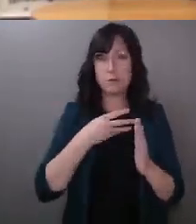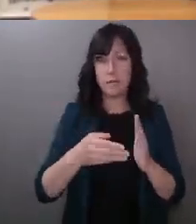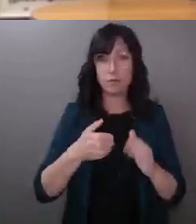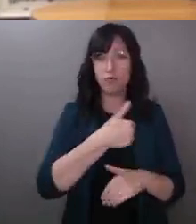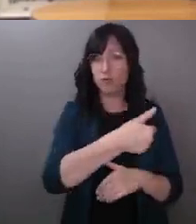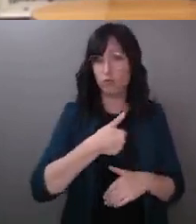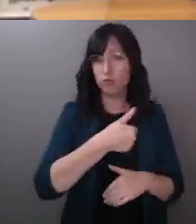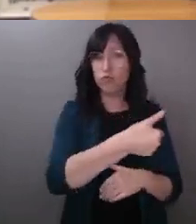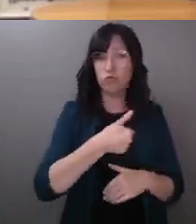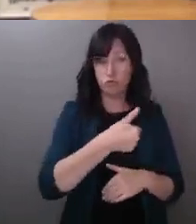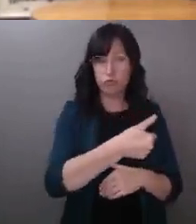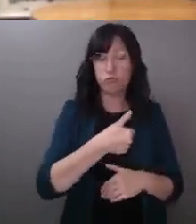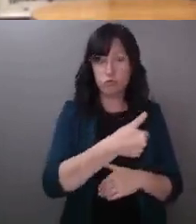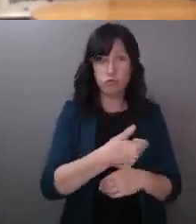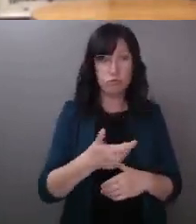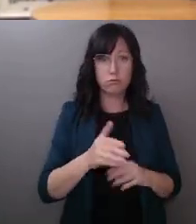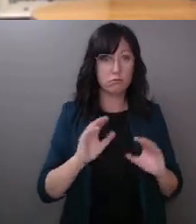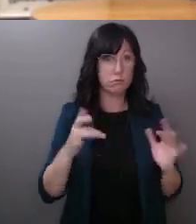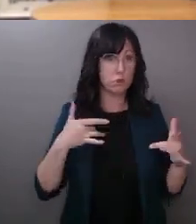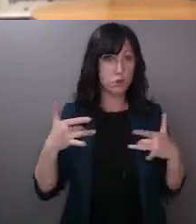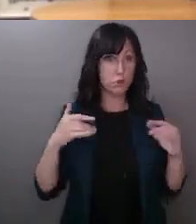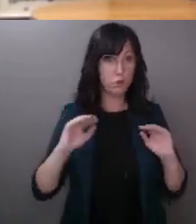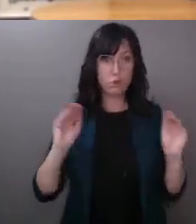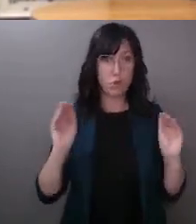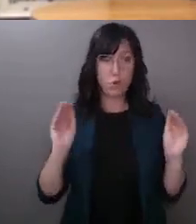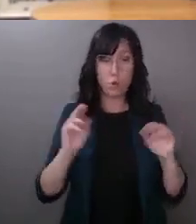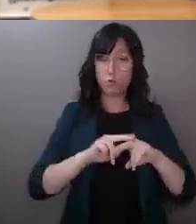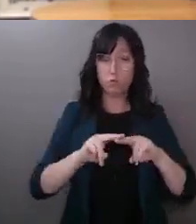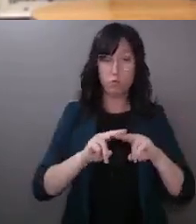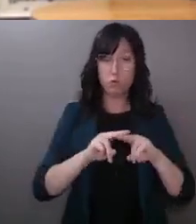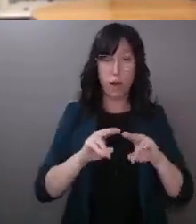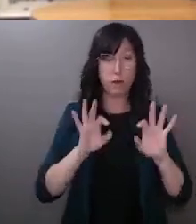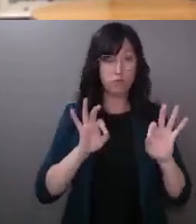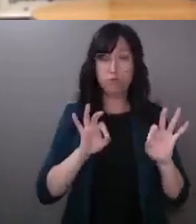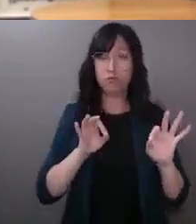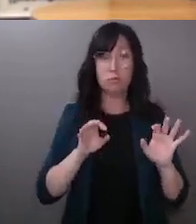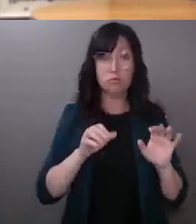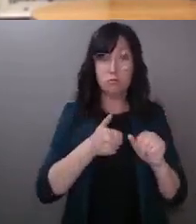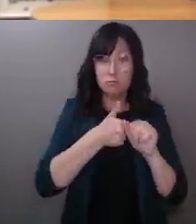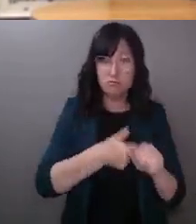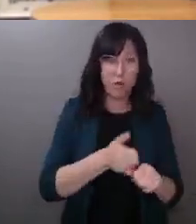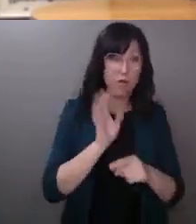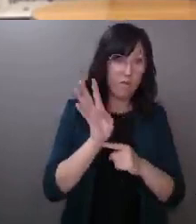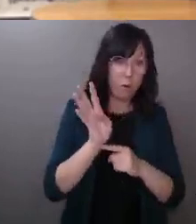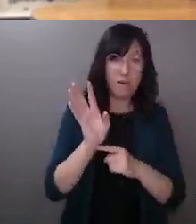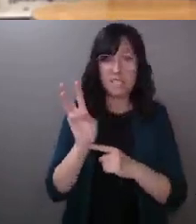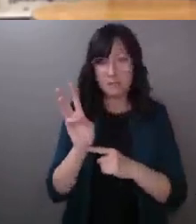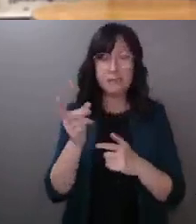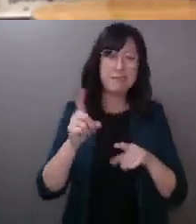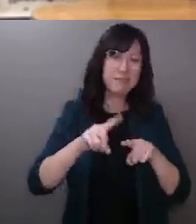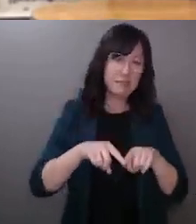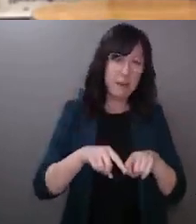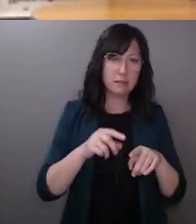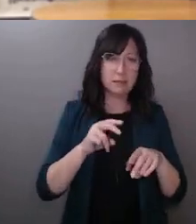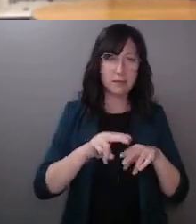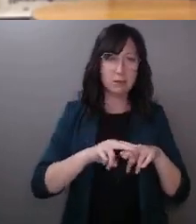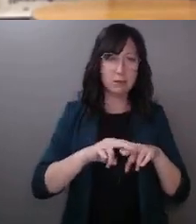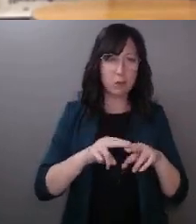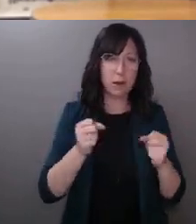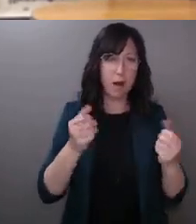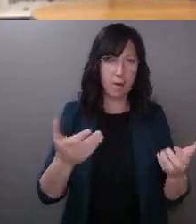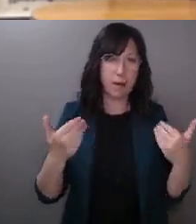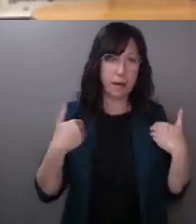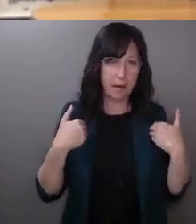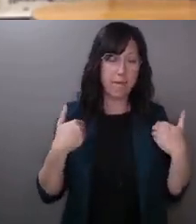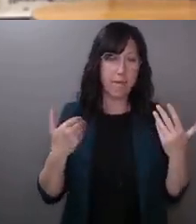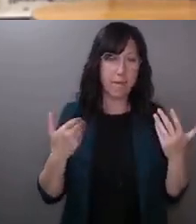communicated. So there's no concerns there. The trains are running that that 4 to 6 minutes depending on the number of trains in service. So, but the frequency is